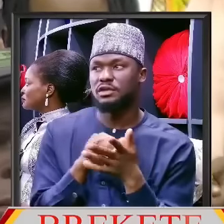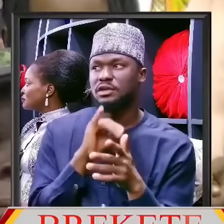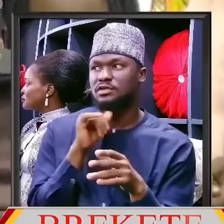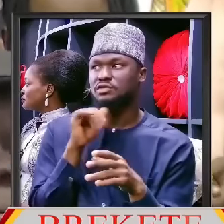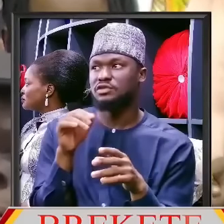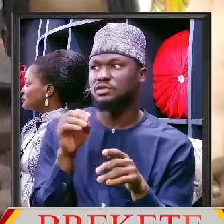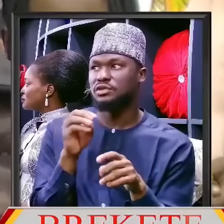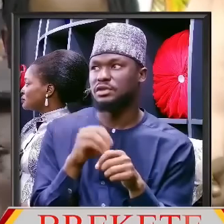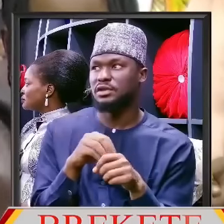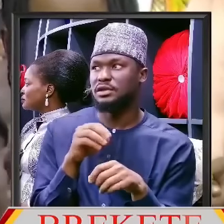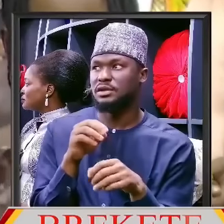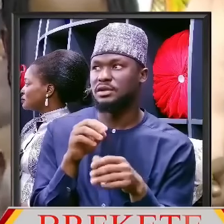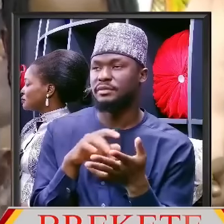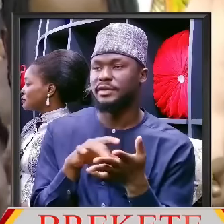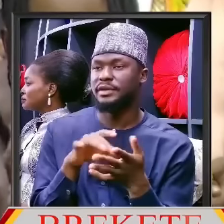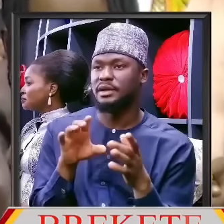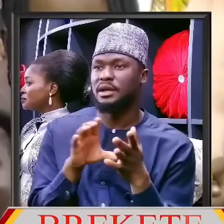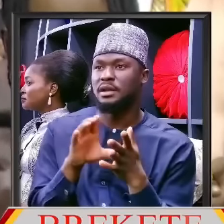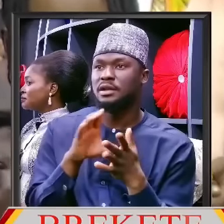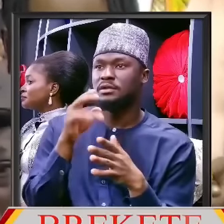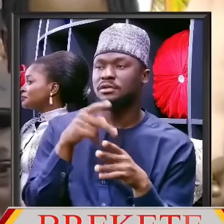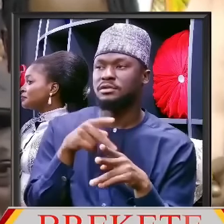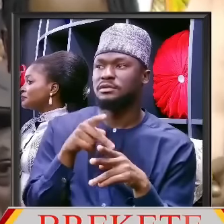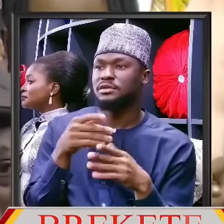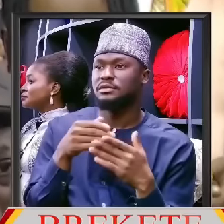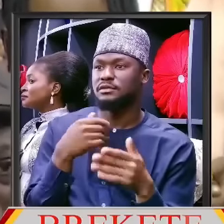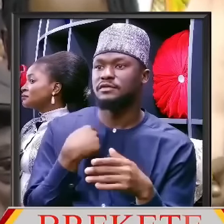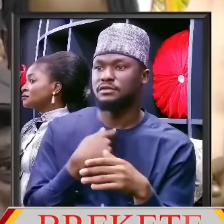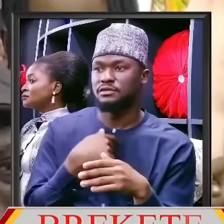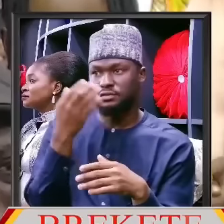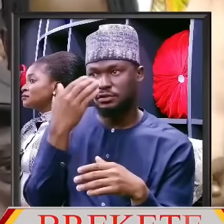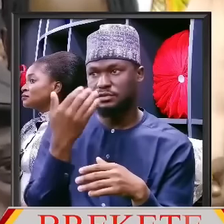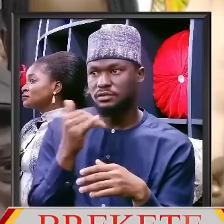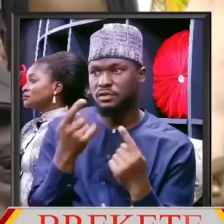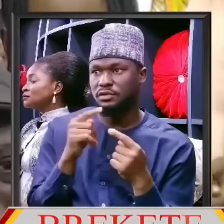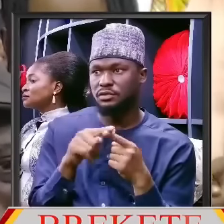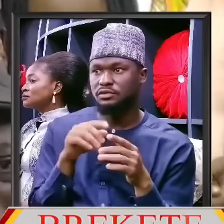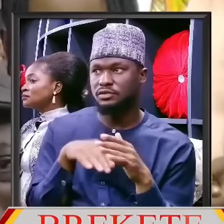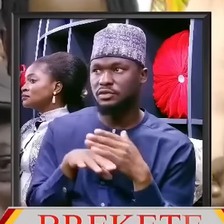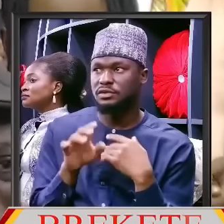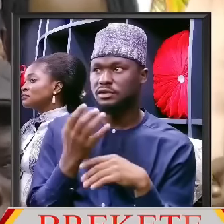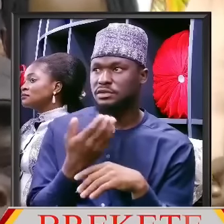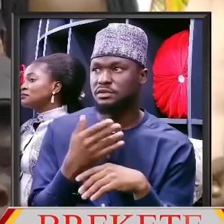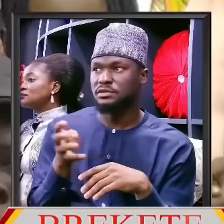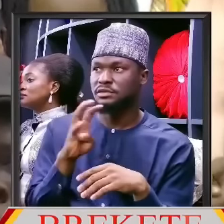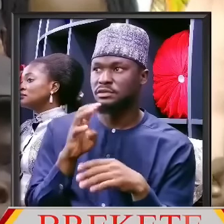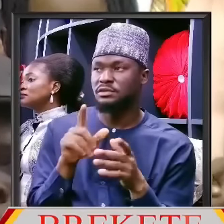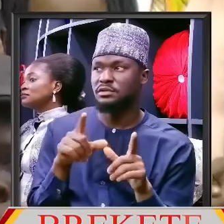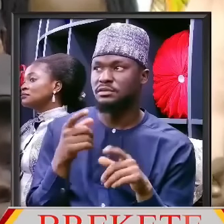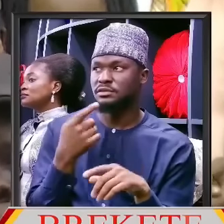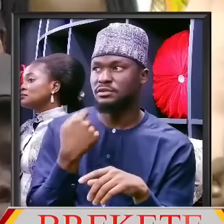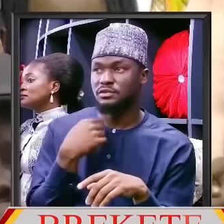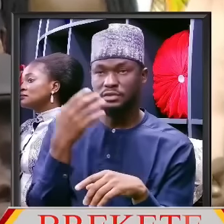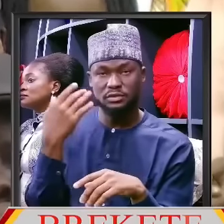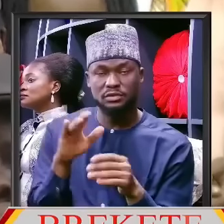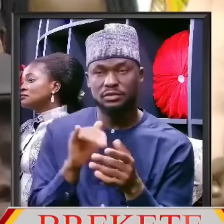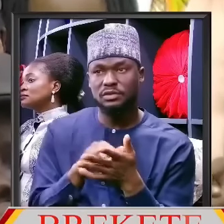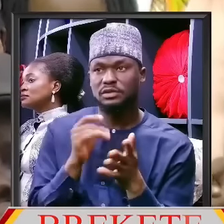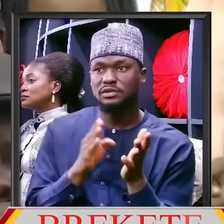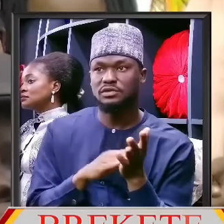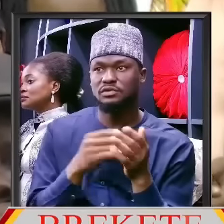for medical college practice. So before we they know and they can't enter our 400 level, we don't know say the school get problem